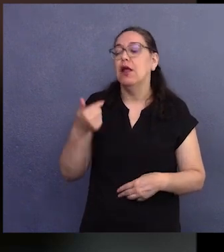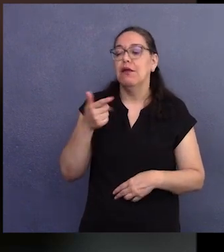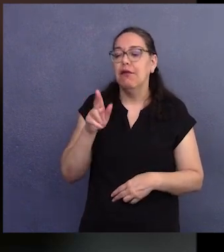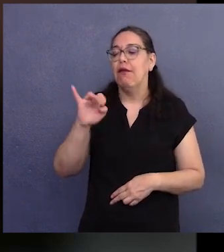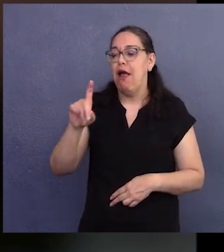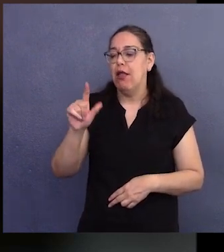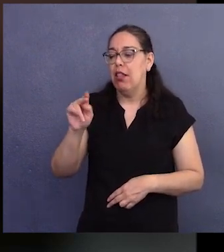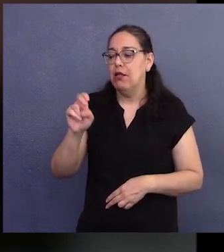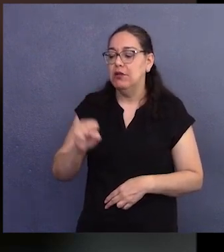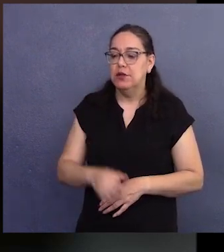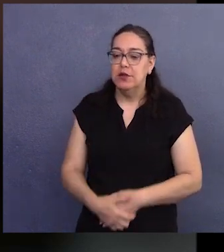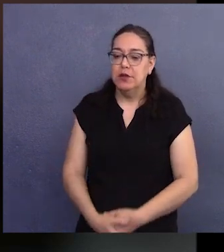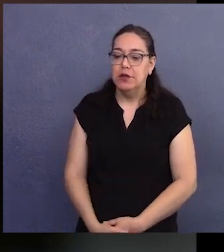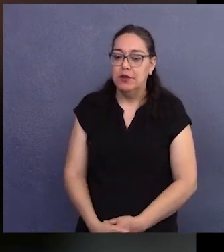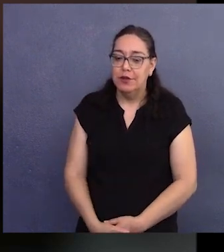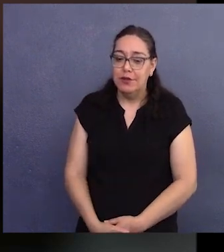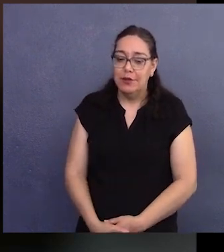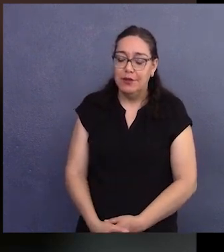Guidelines, so we can finish that up.